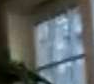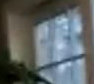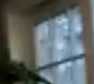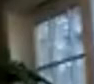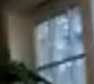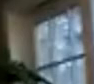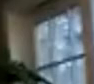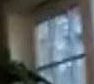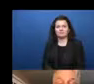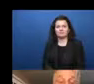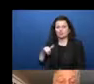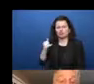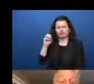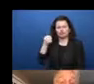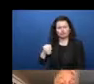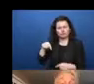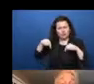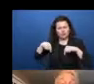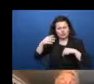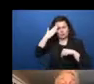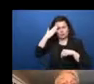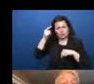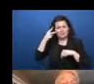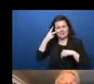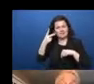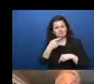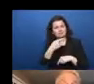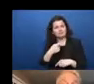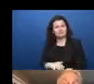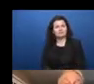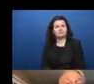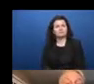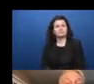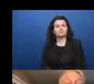I know Jim is here. So let's see his screen. Okay, here we go.